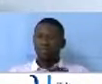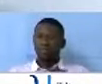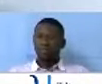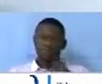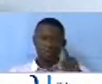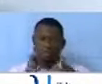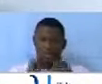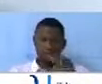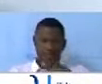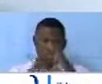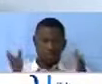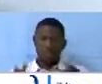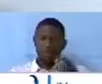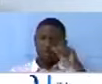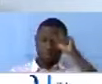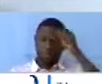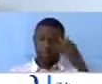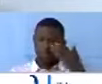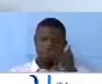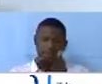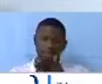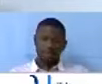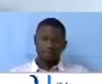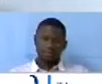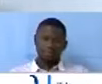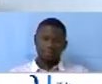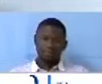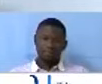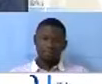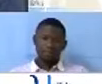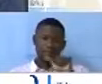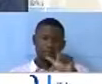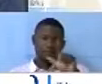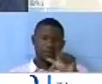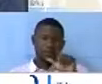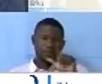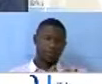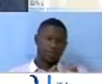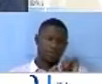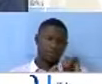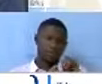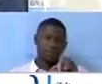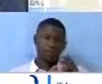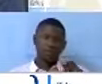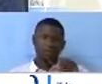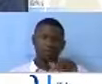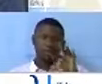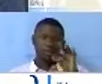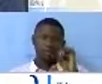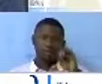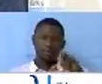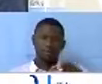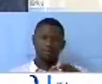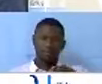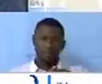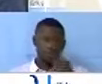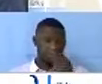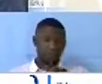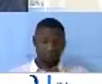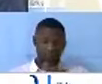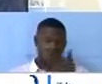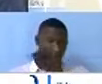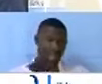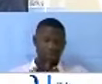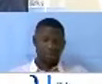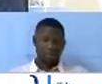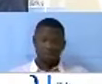Alhaji Martin. Well, he said he was there. Mom day mune mu fa won. Everybody accepts that he was there. Ñepp nang bu benn mu